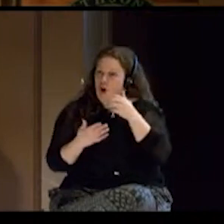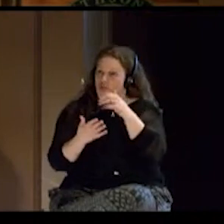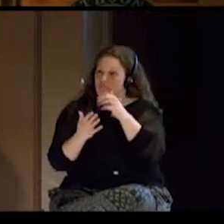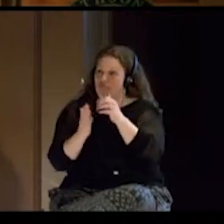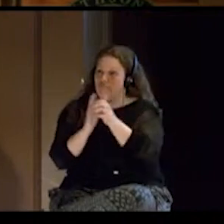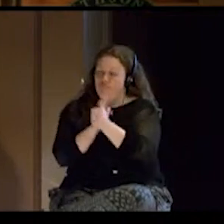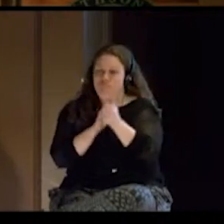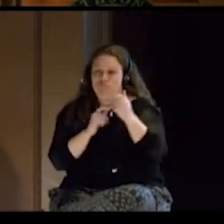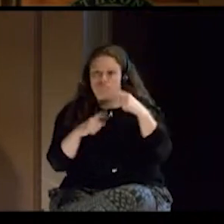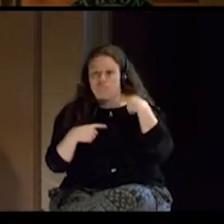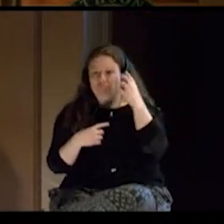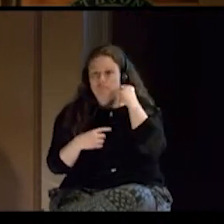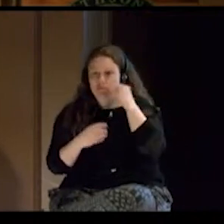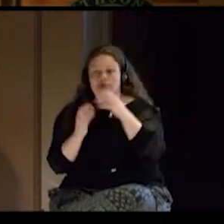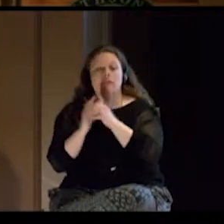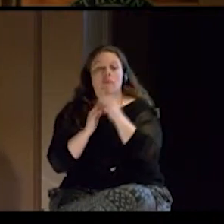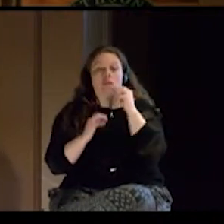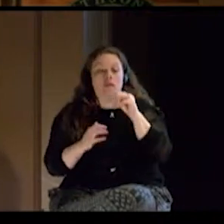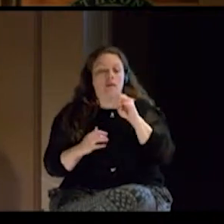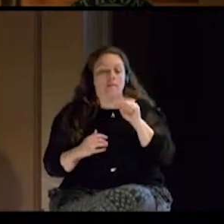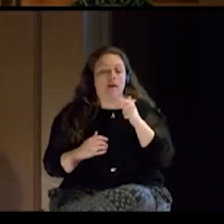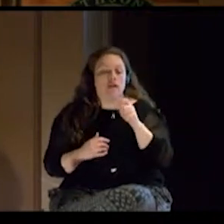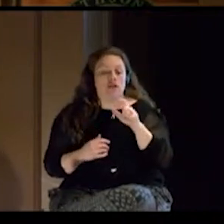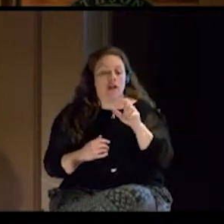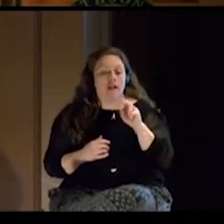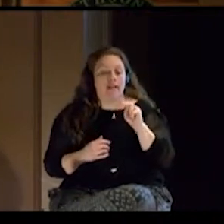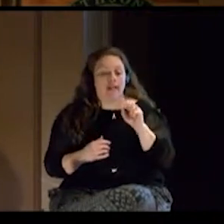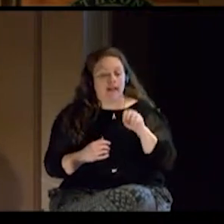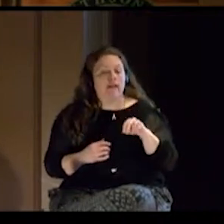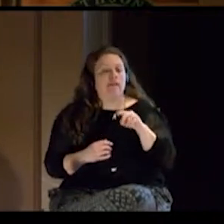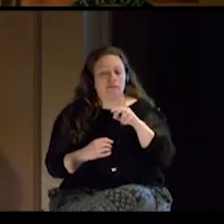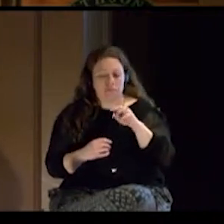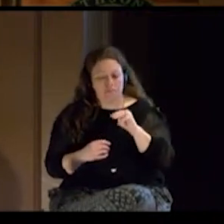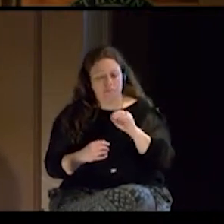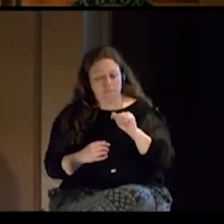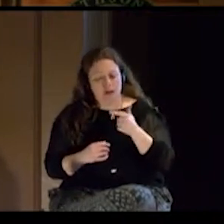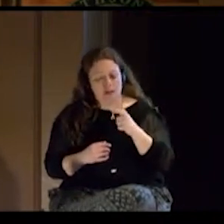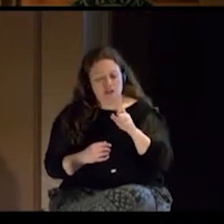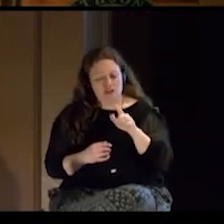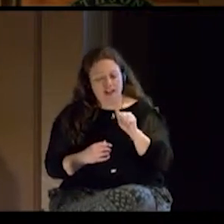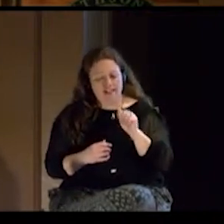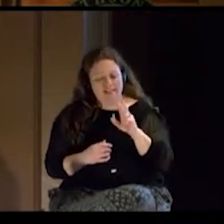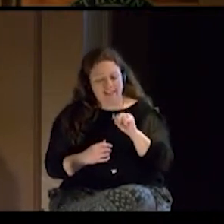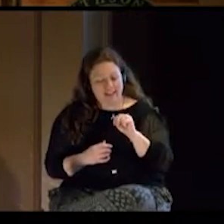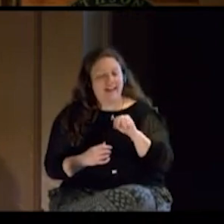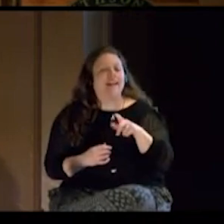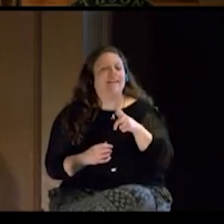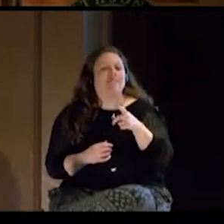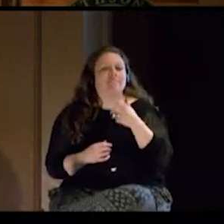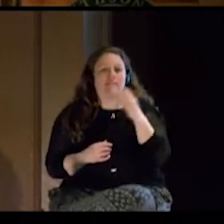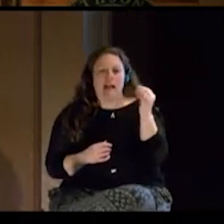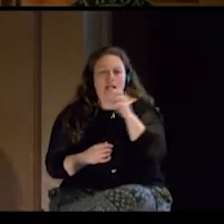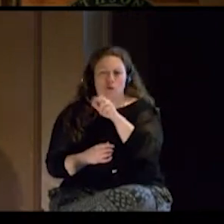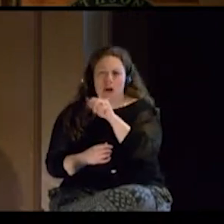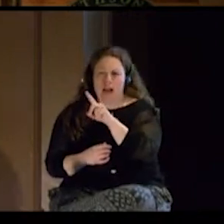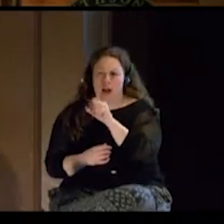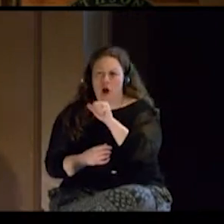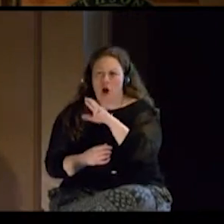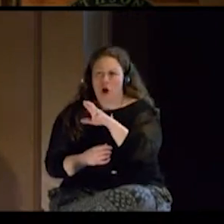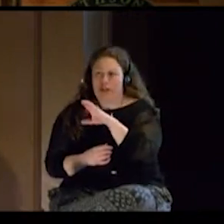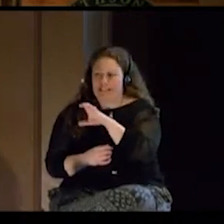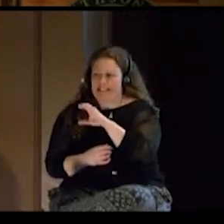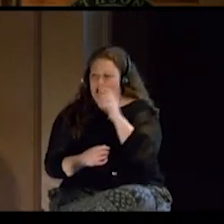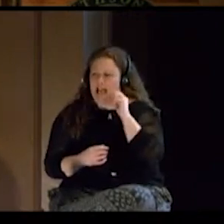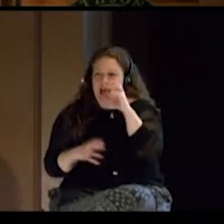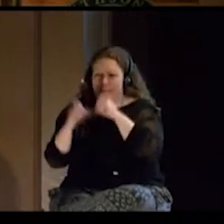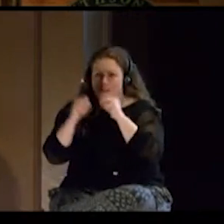Project Scientist for the Magellan mission to Venus, and Experiment Scientist for Spaceborne Imaging Radar C. Before taking on